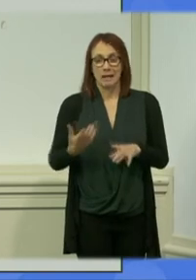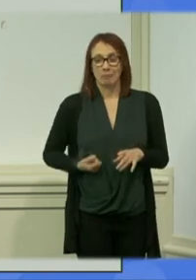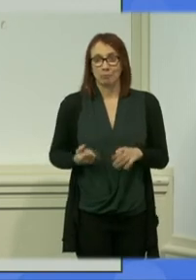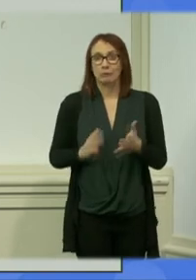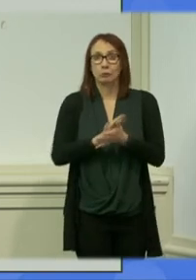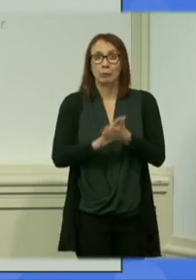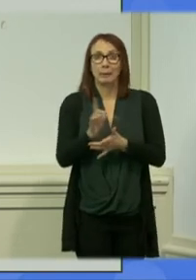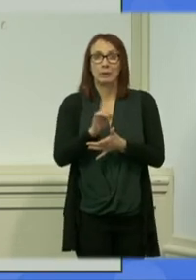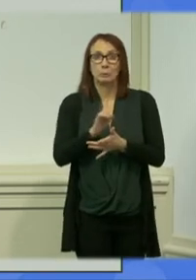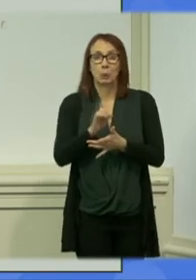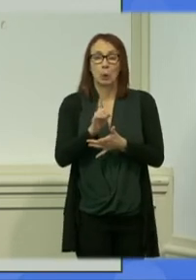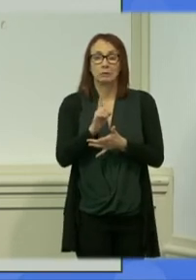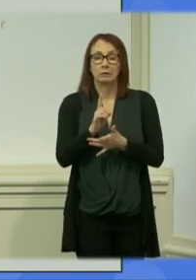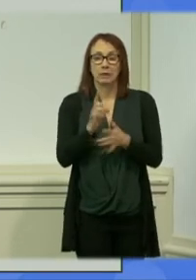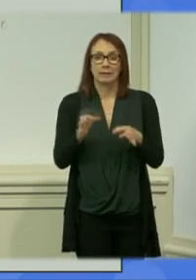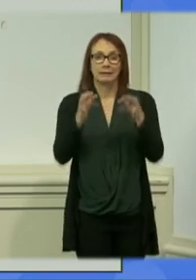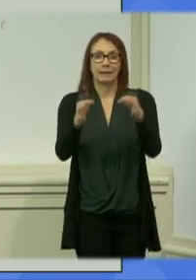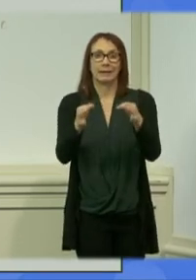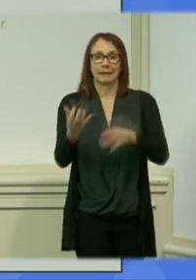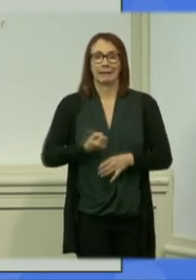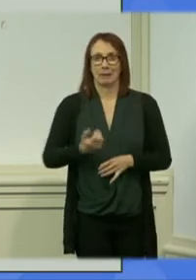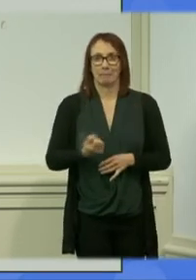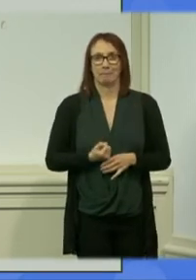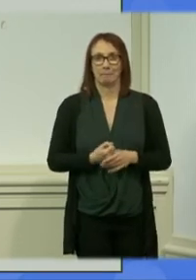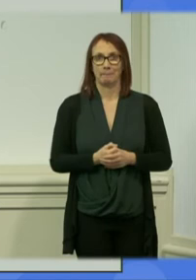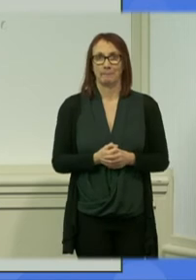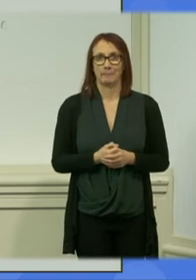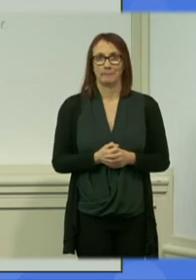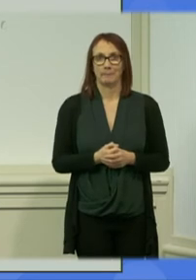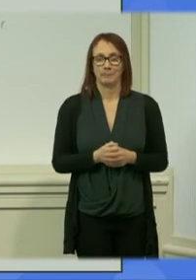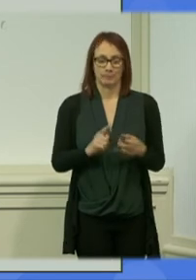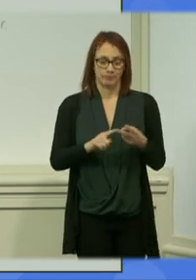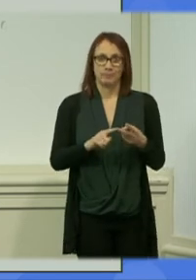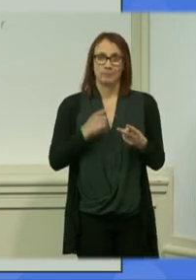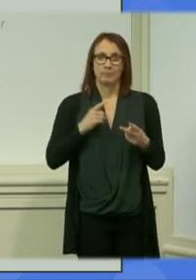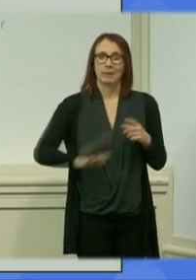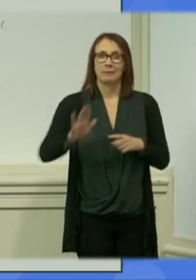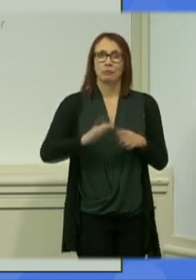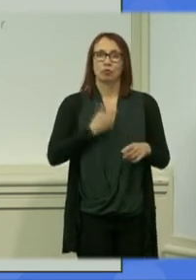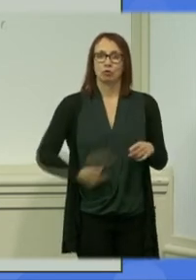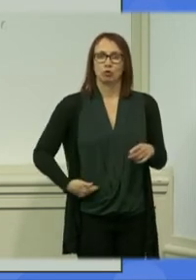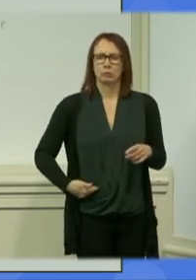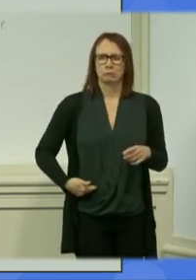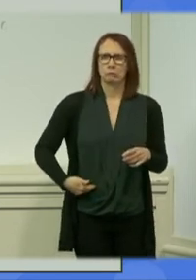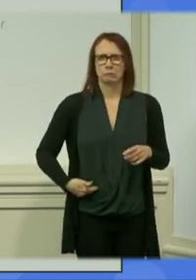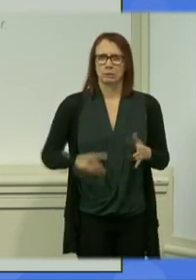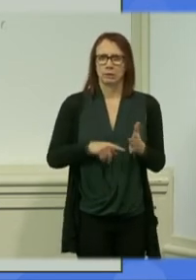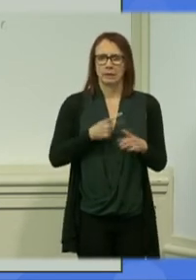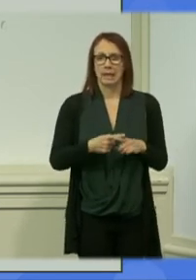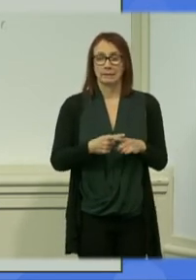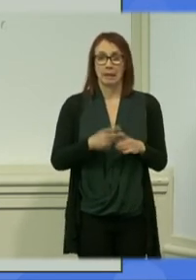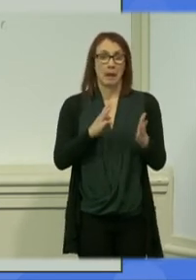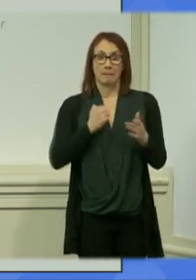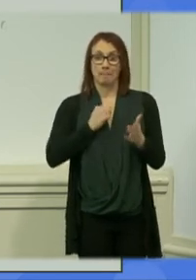way, from a tax point of view. So we've got that national insurance. You may well say, is that or isn't that a tax? If I speak to my